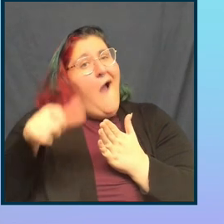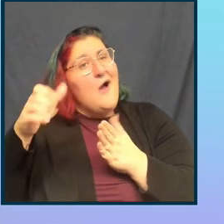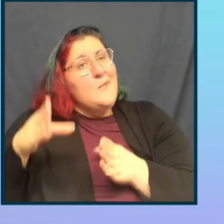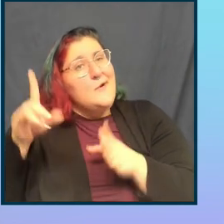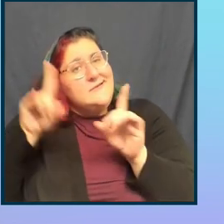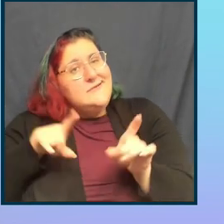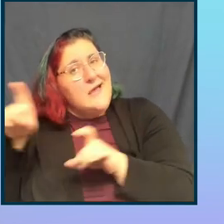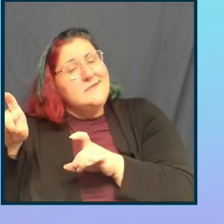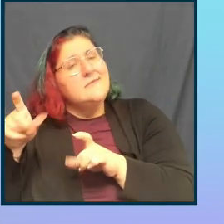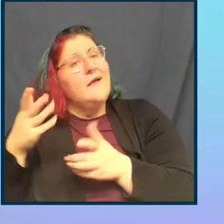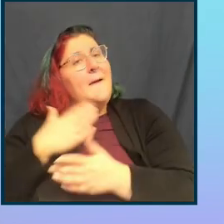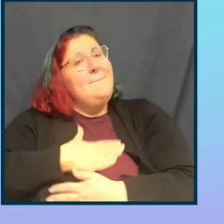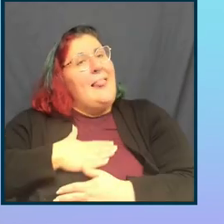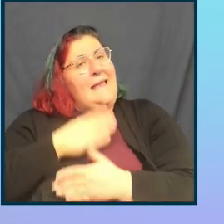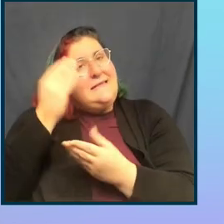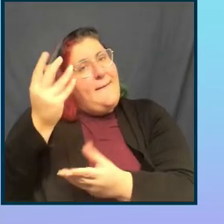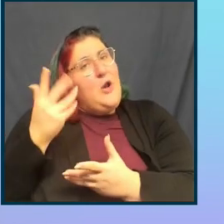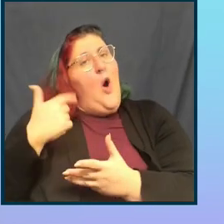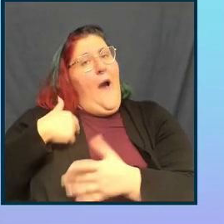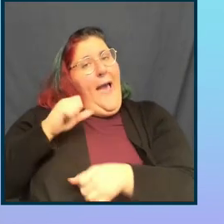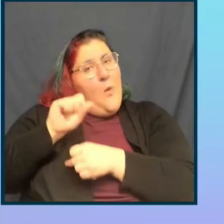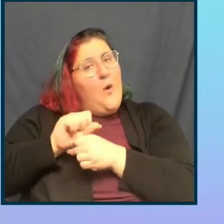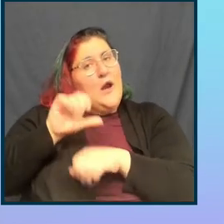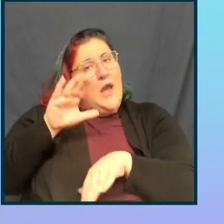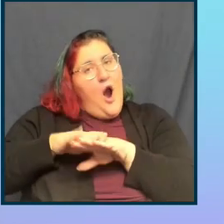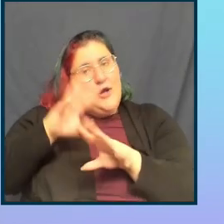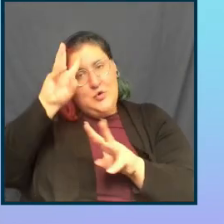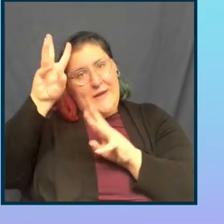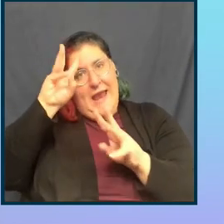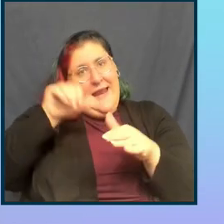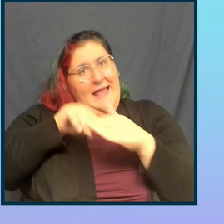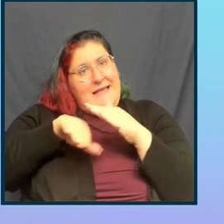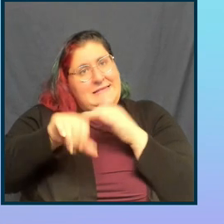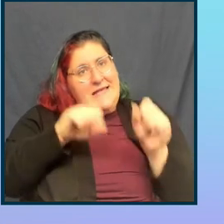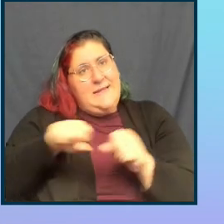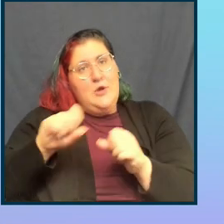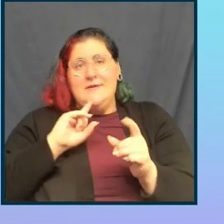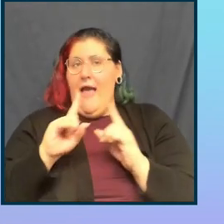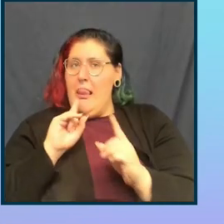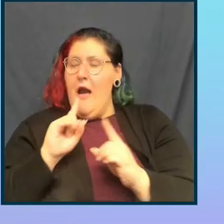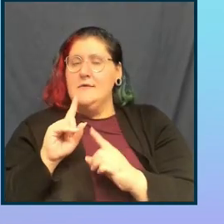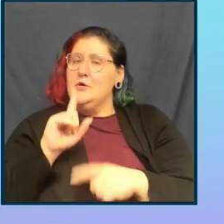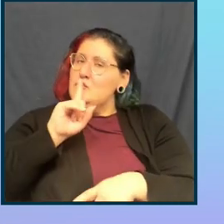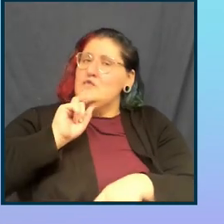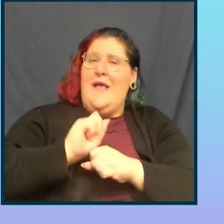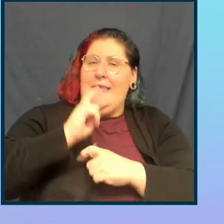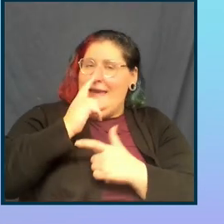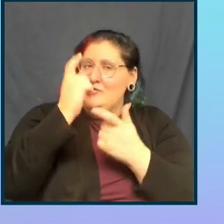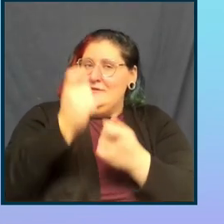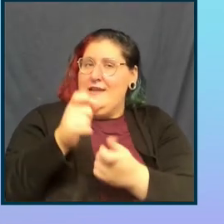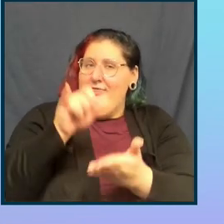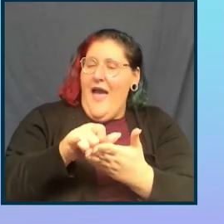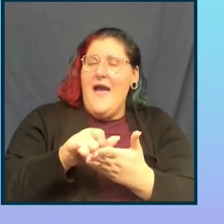on creating, you know, some accessible dialogues and such, and it's something that I am super intrigued by. I know that was not a